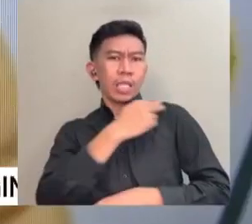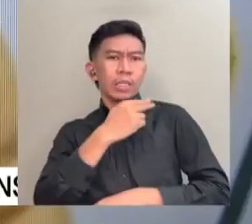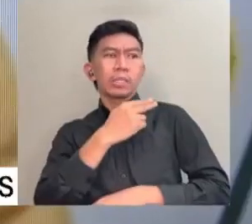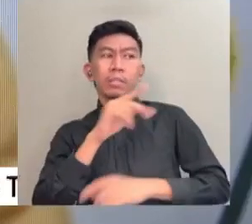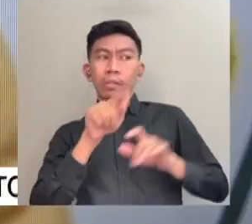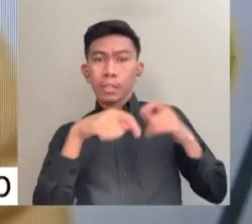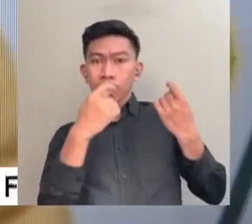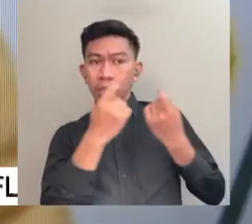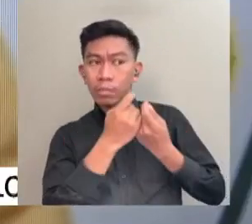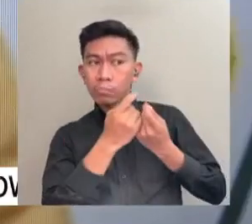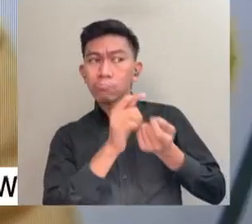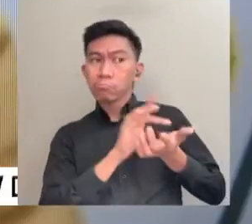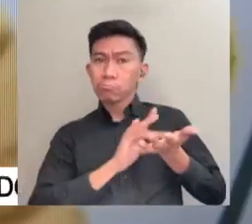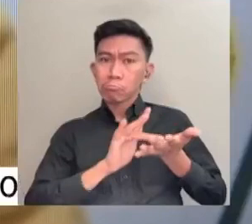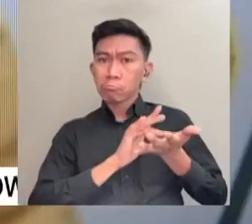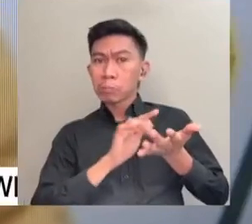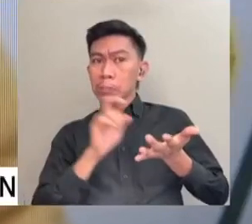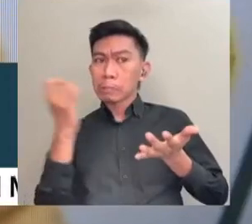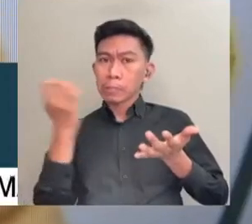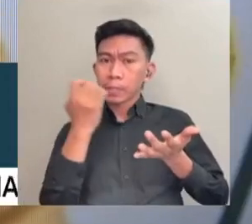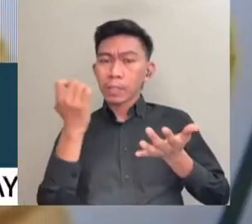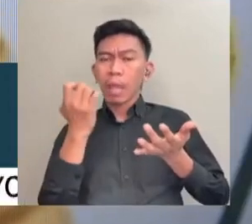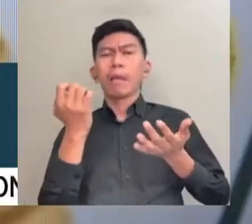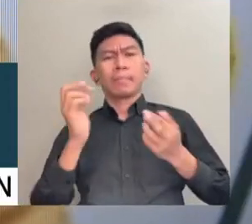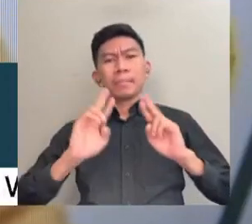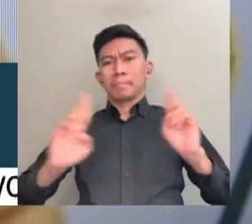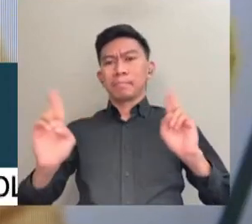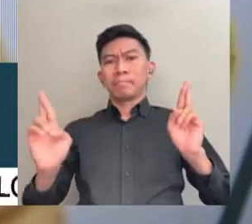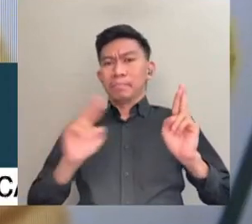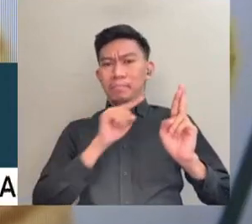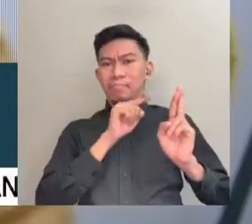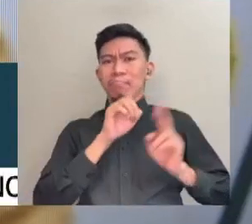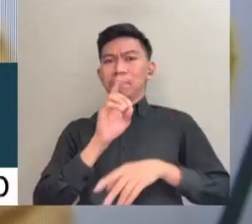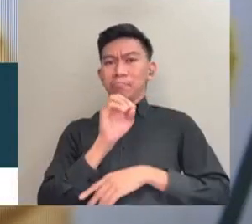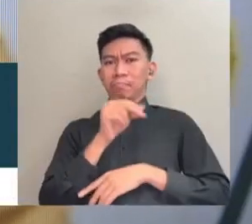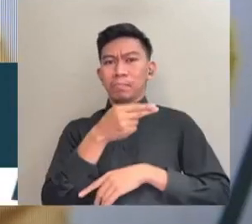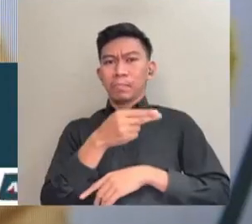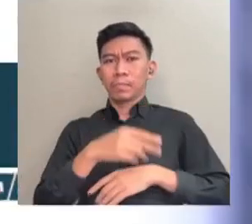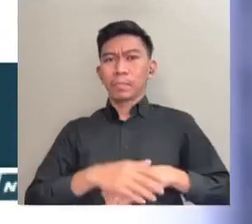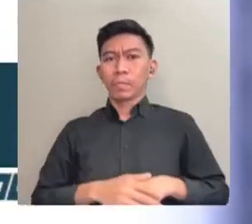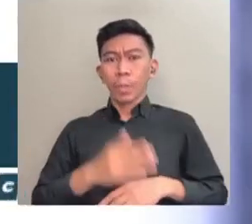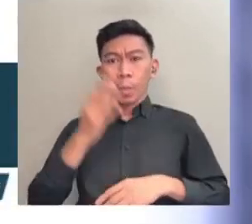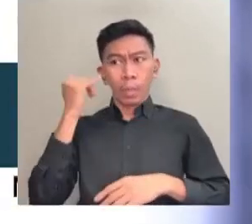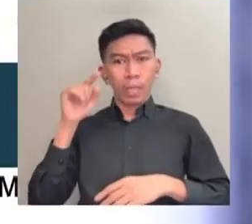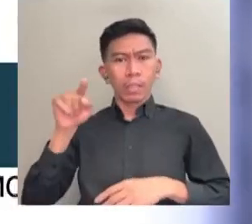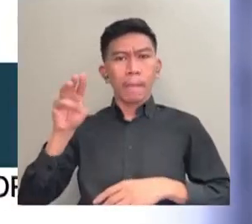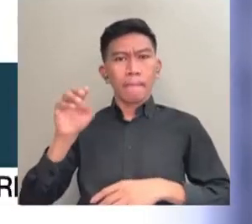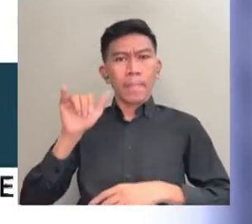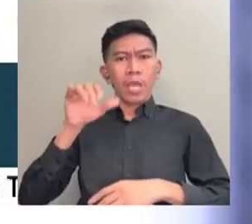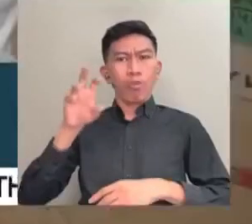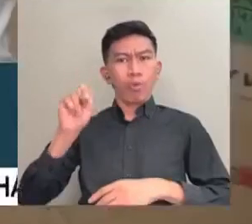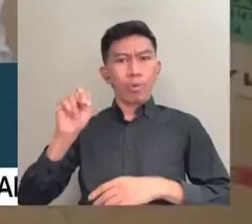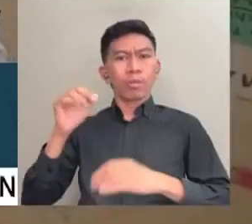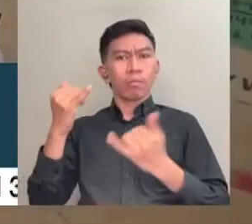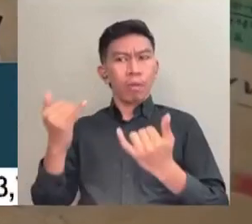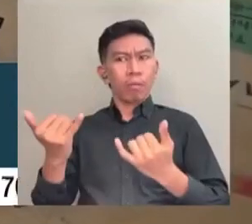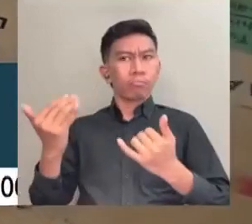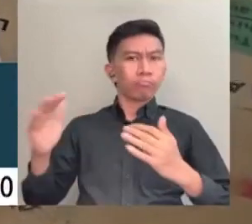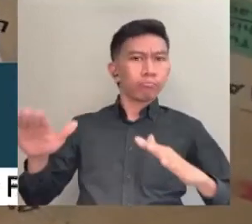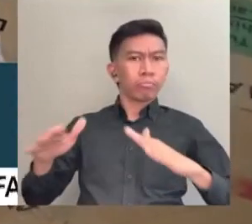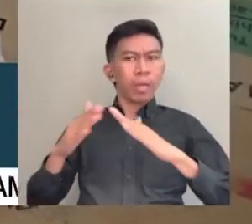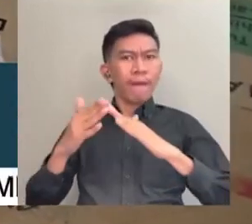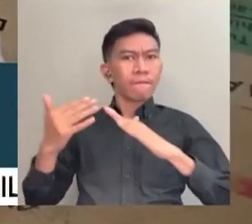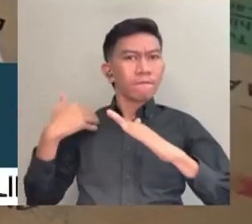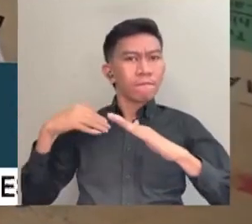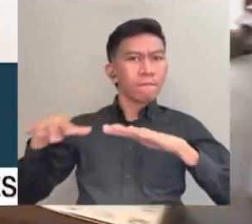to any emergency situation amid Mayon's restiveness. Health Secretary Ted Herbosa says they have already sent medicines